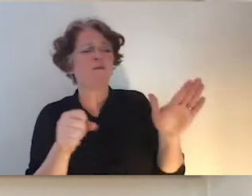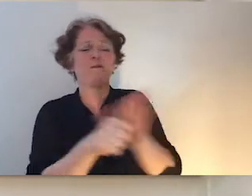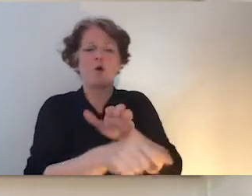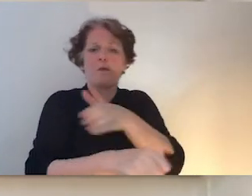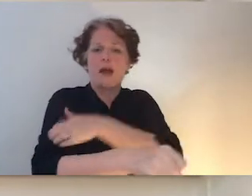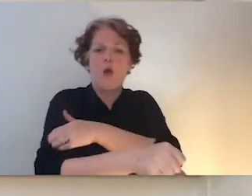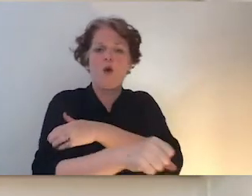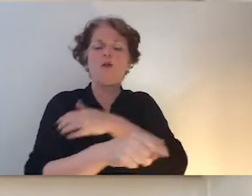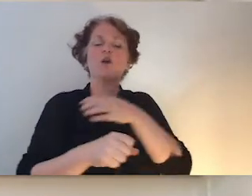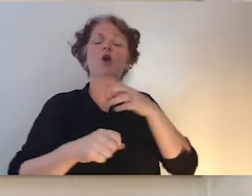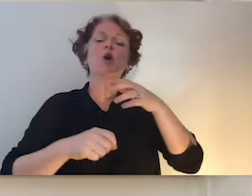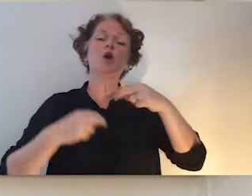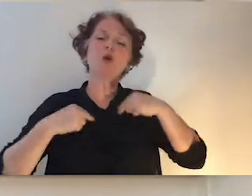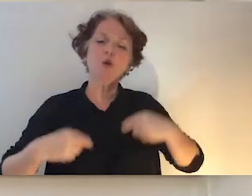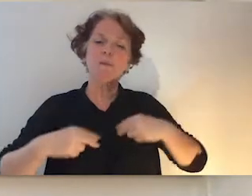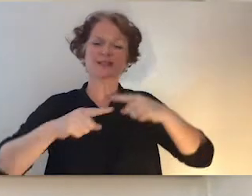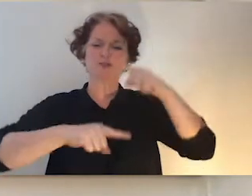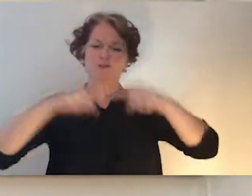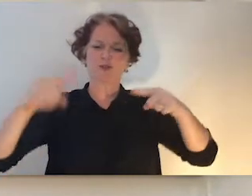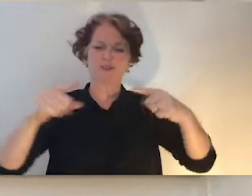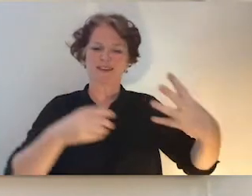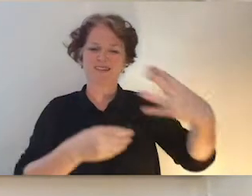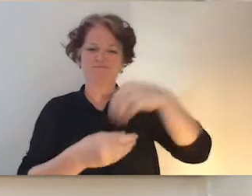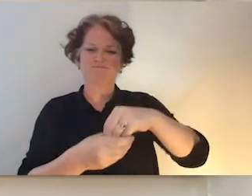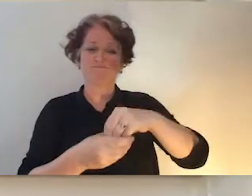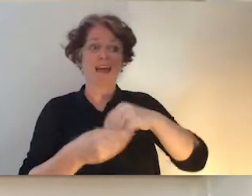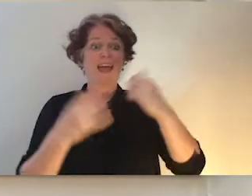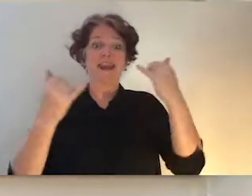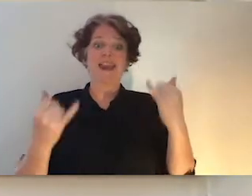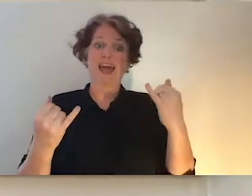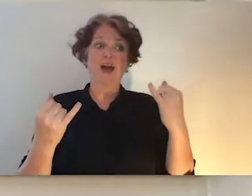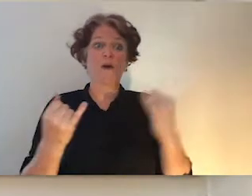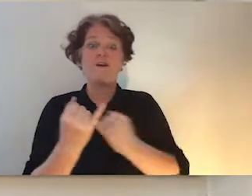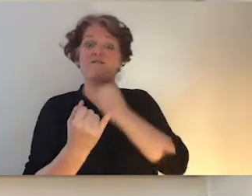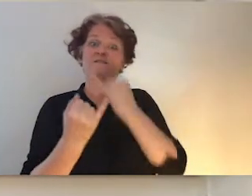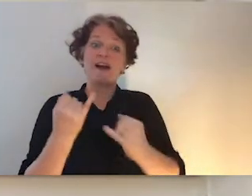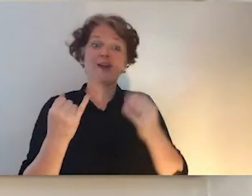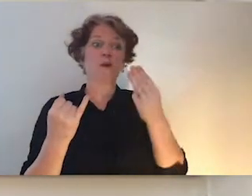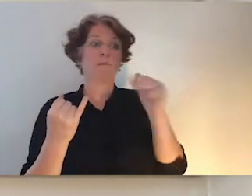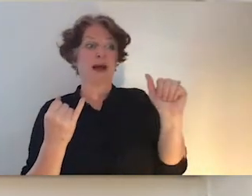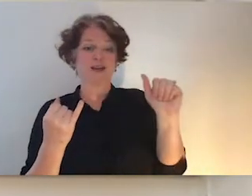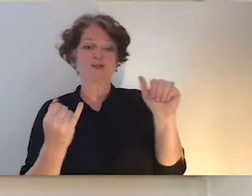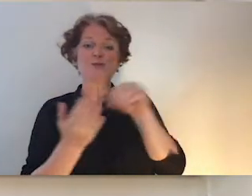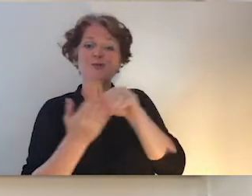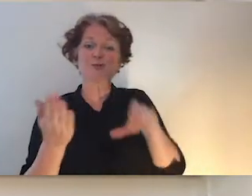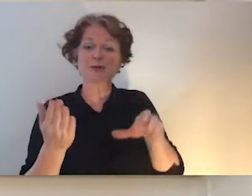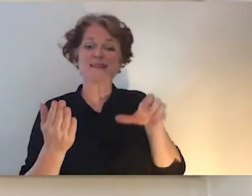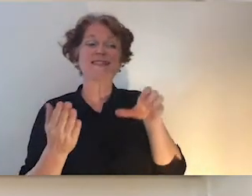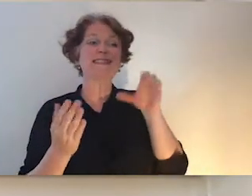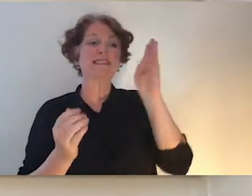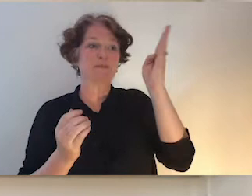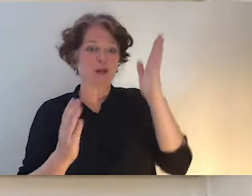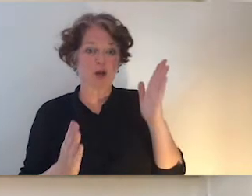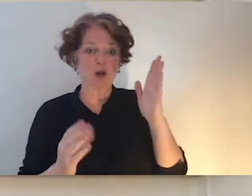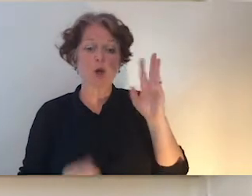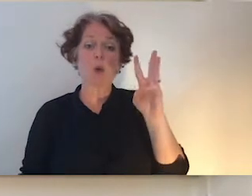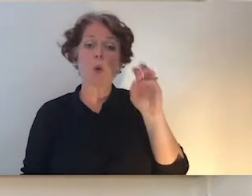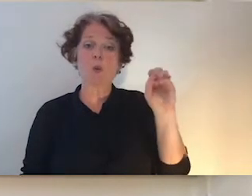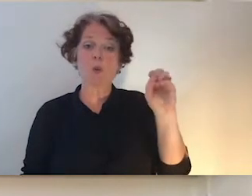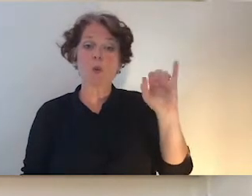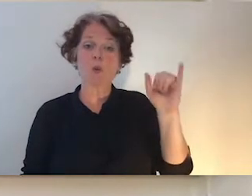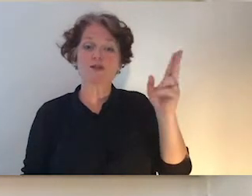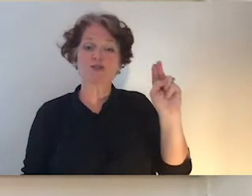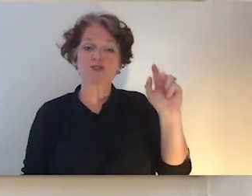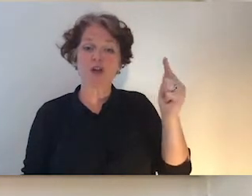power of human diversity. And now, our final master's student speaker, Woo Jung Amber Kim, who